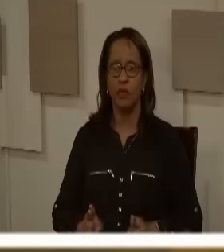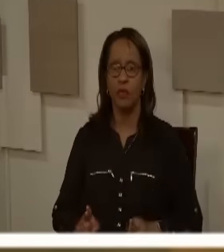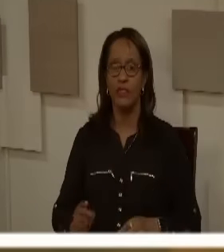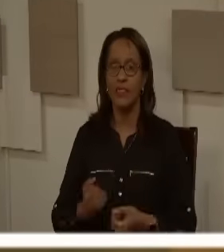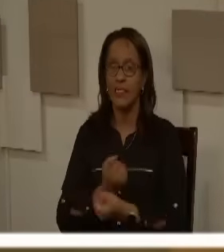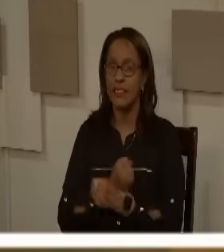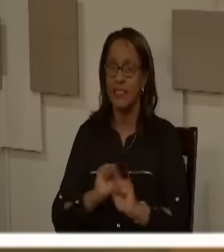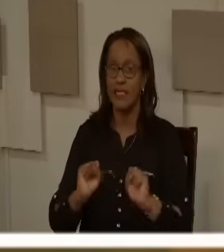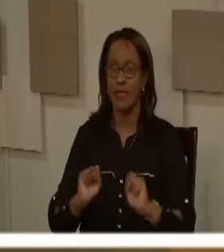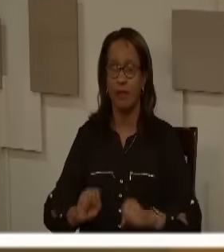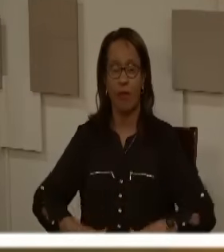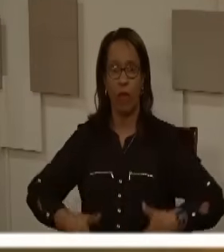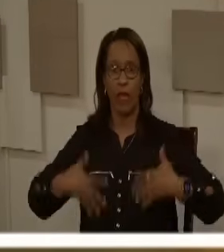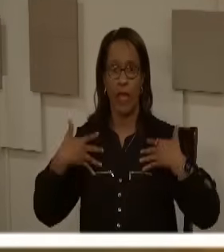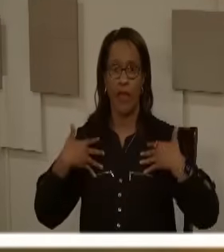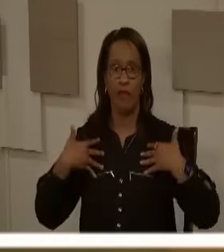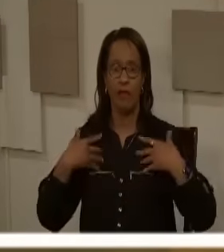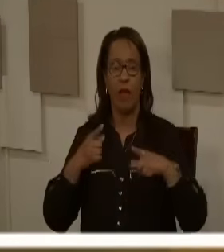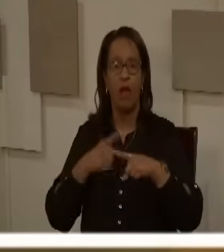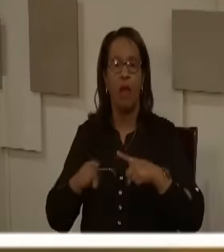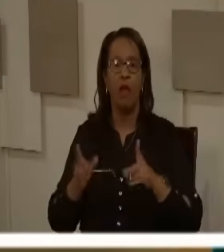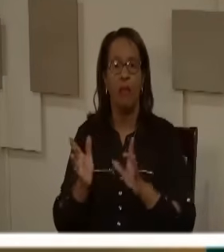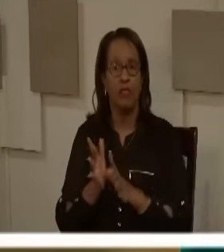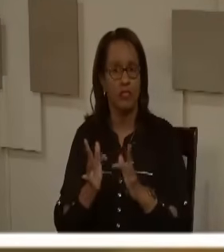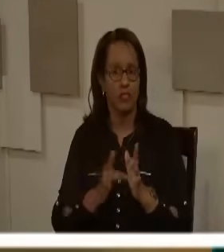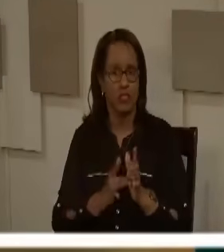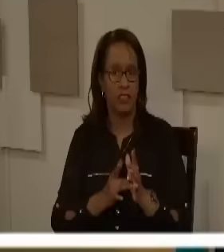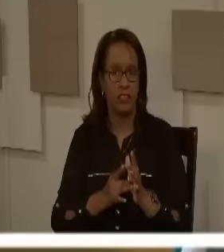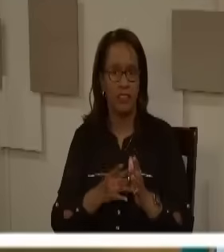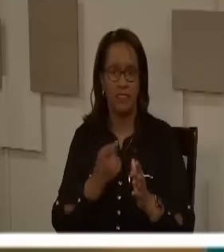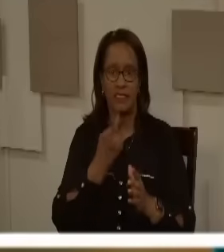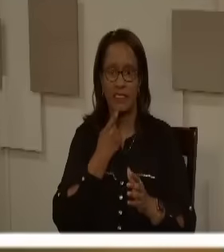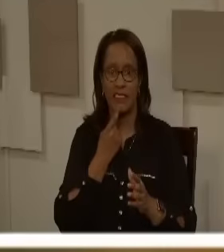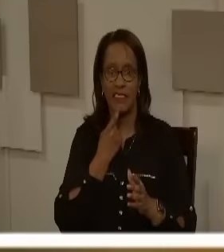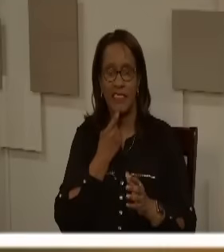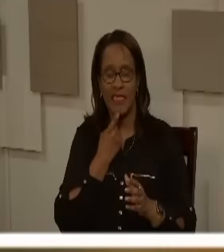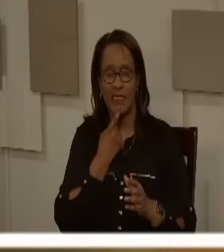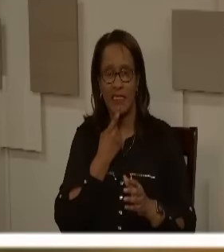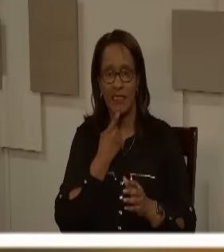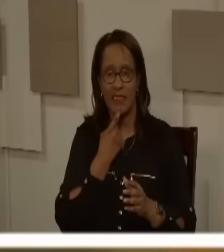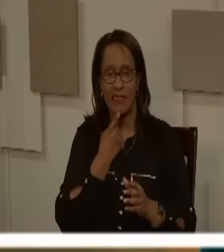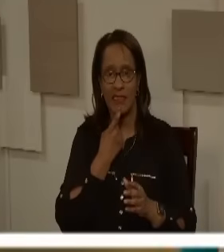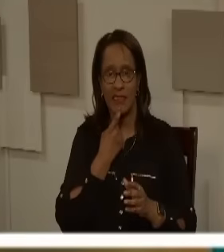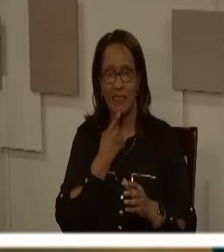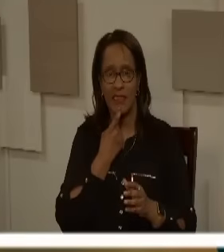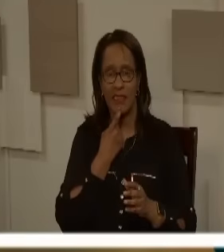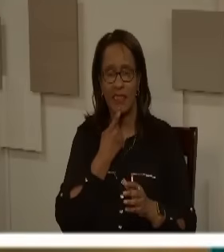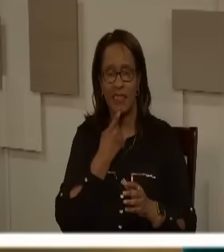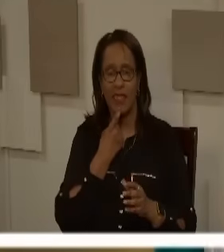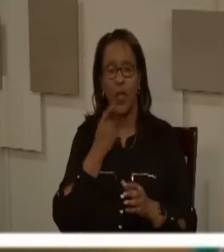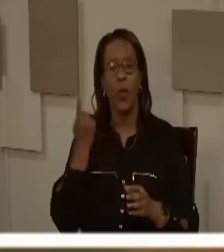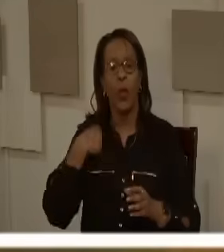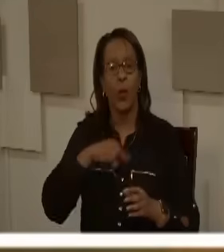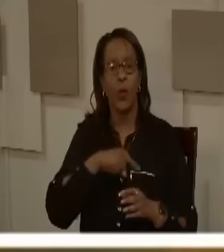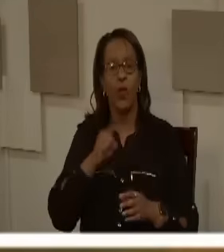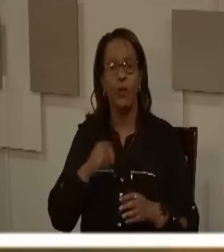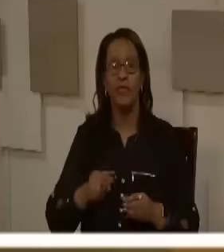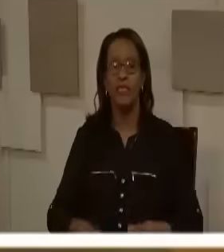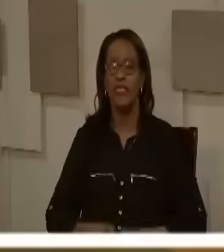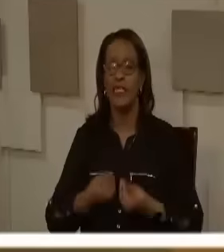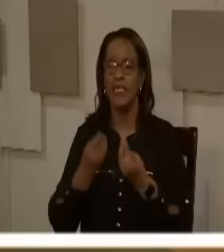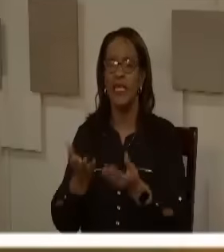And what is Jesus saying to us? We have to be able to give our life. We have to give it and to give it